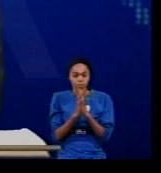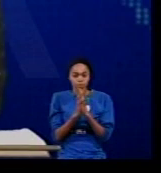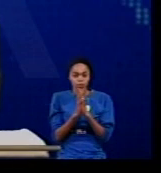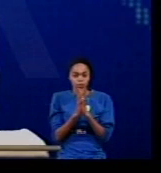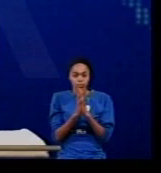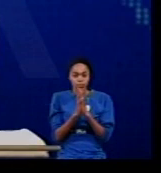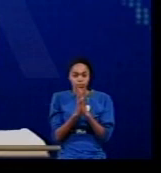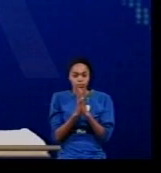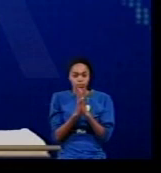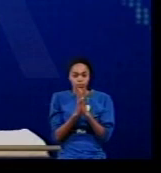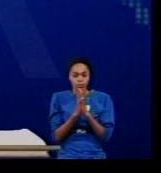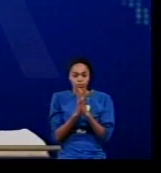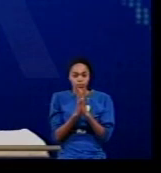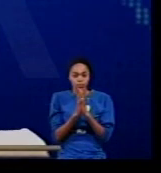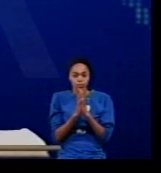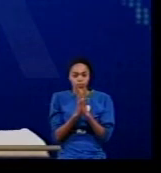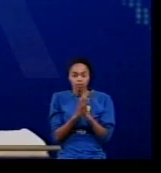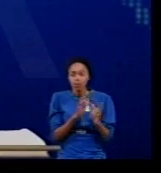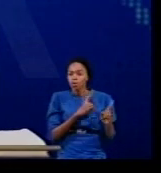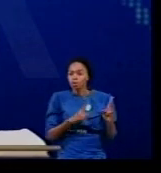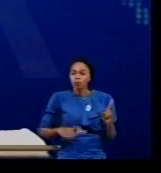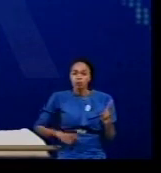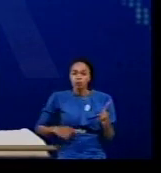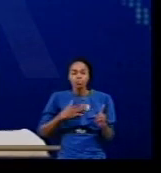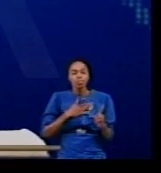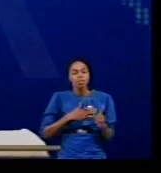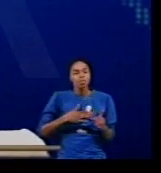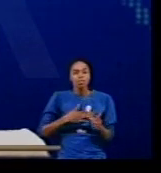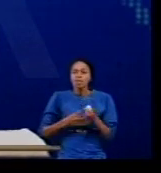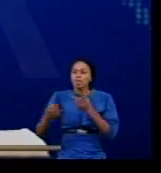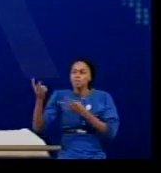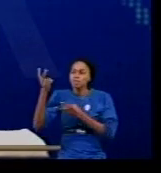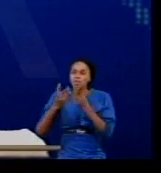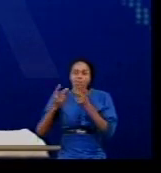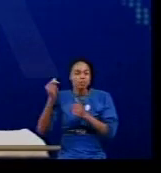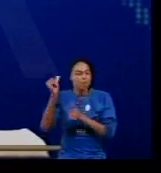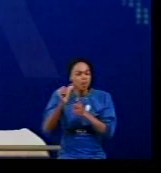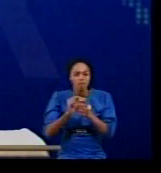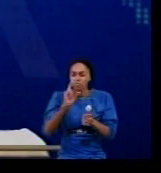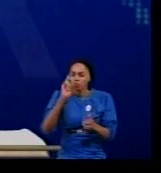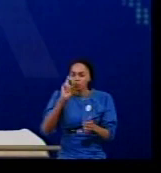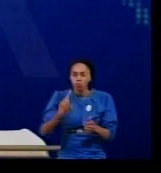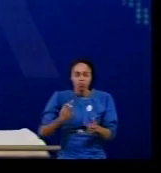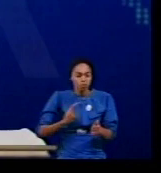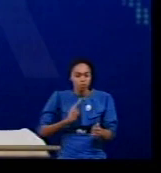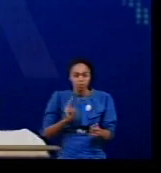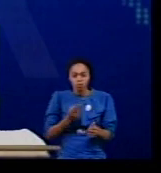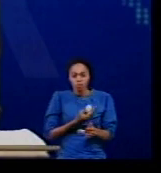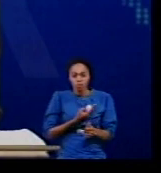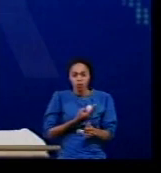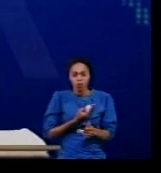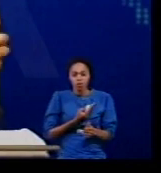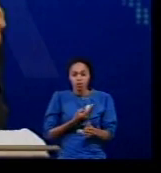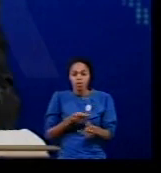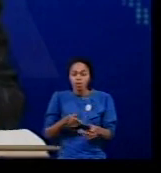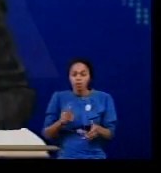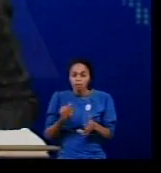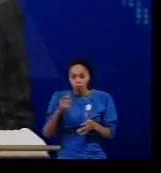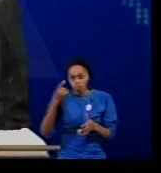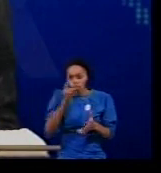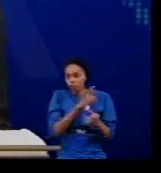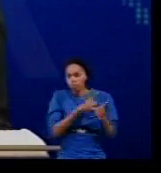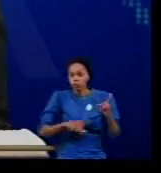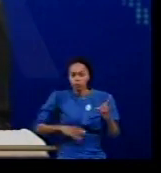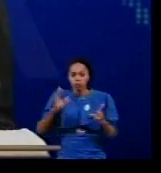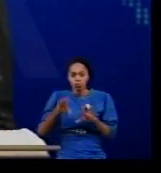12. And the angel of the Lord appeared unto him and said unto him, and said unto him, it was a